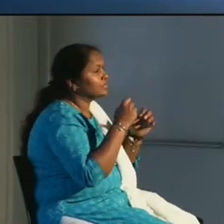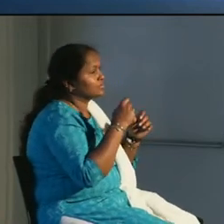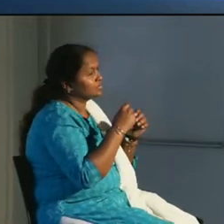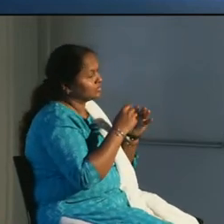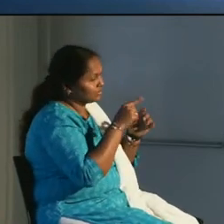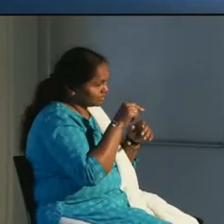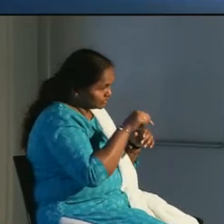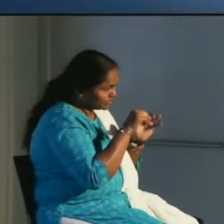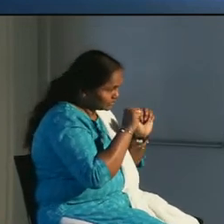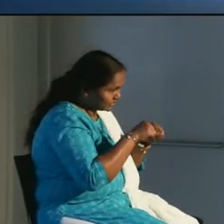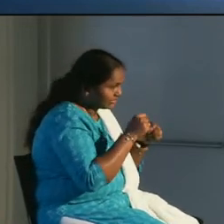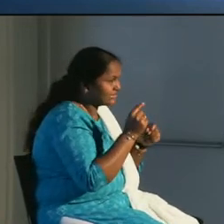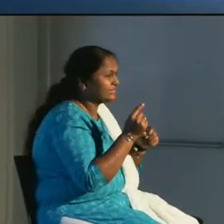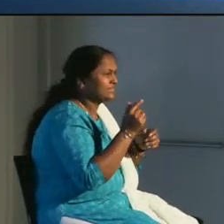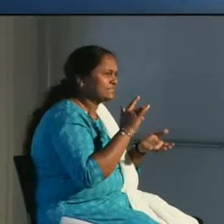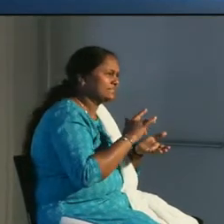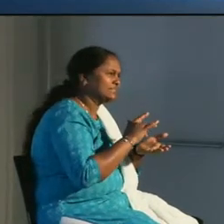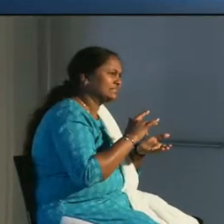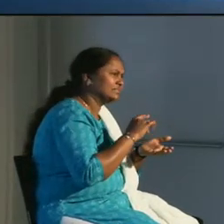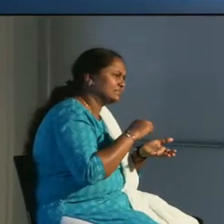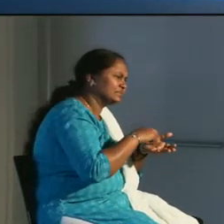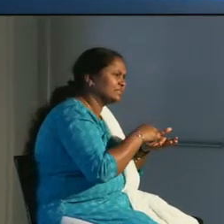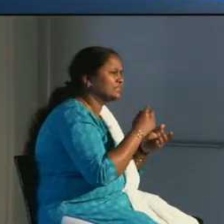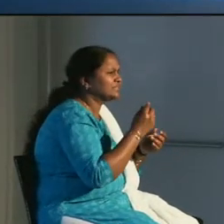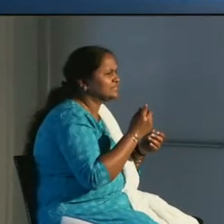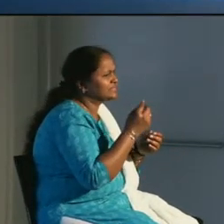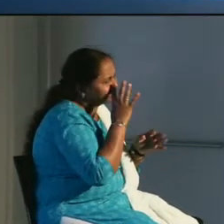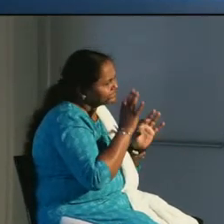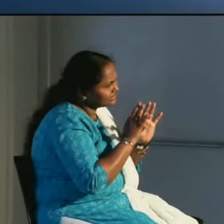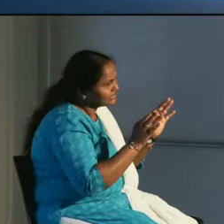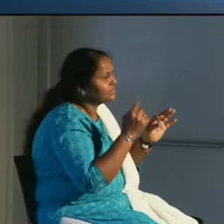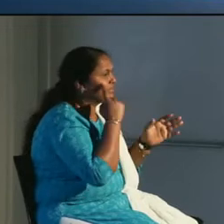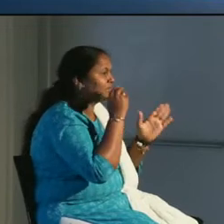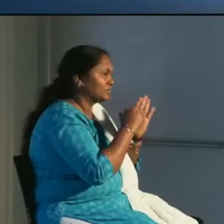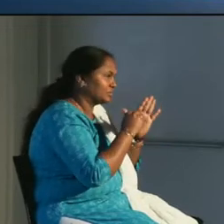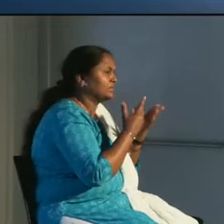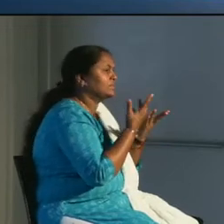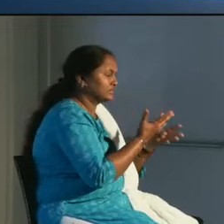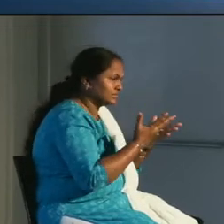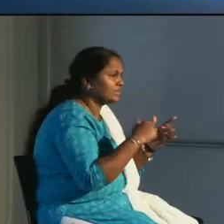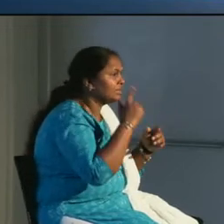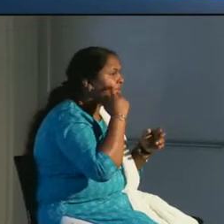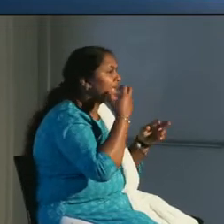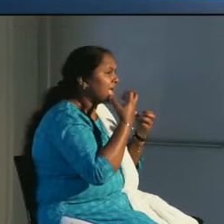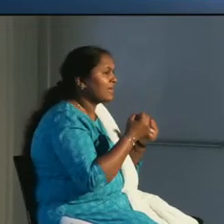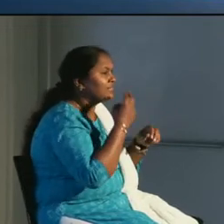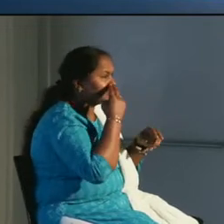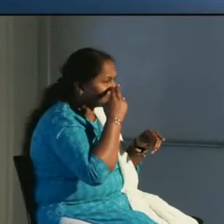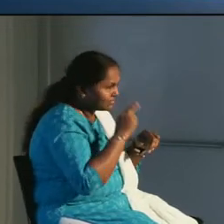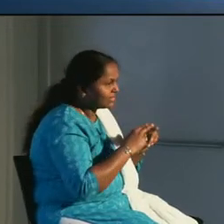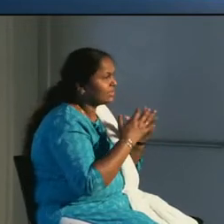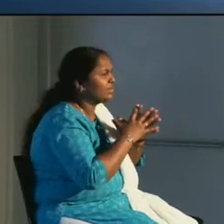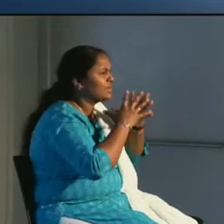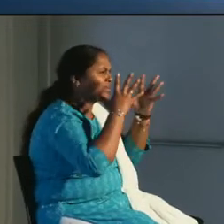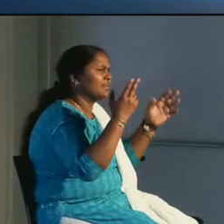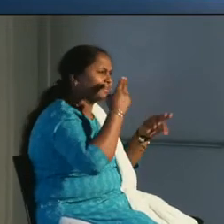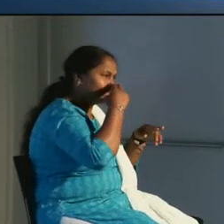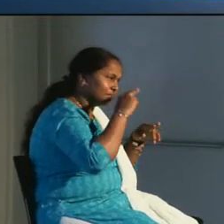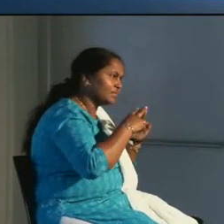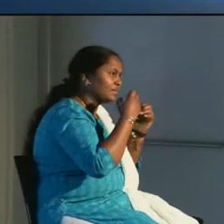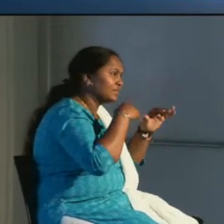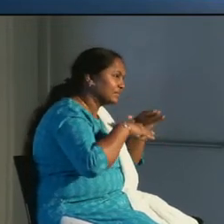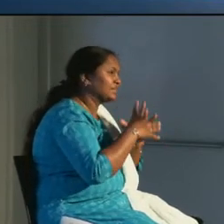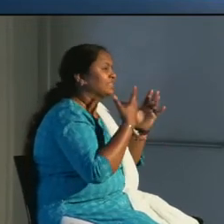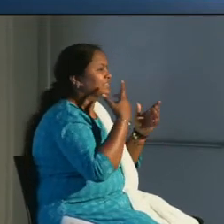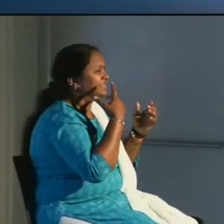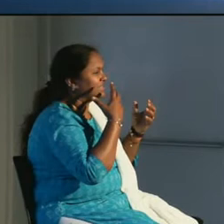you standing there as a symbol of portraying something and just having fun. I have a lot of fun, even in the